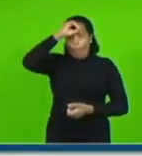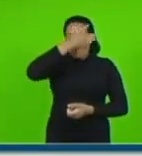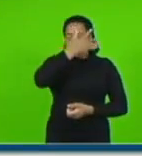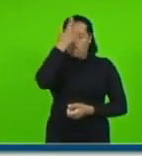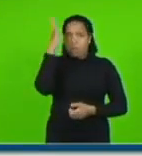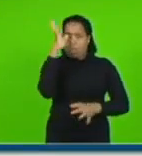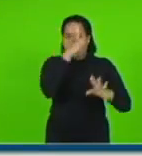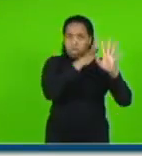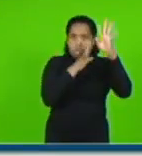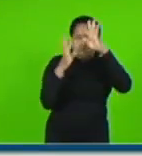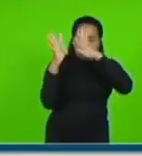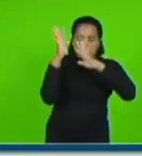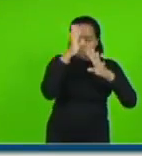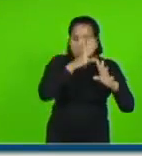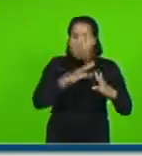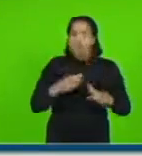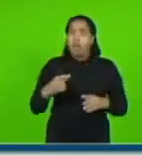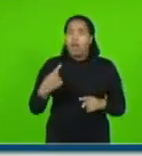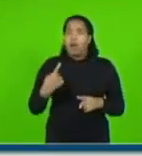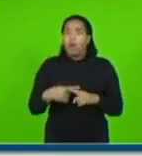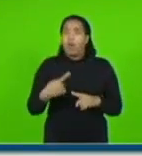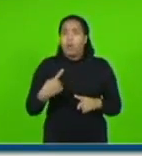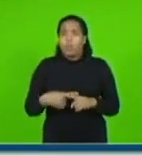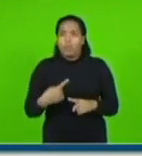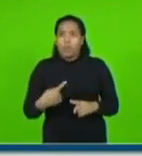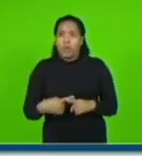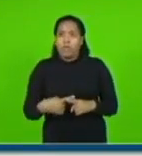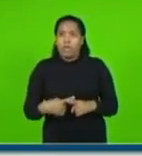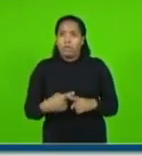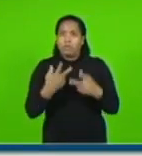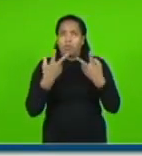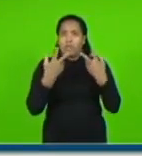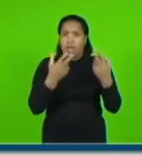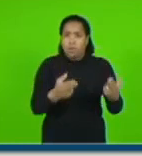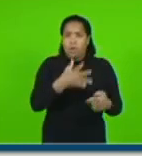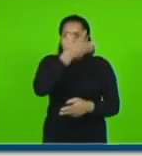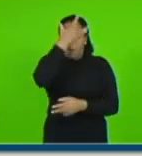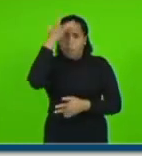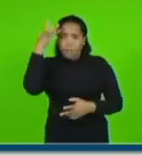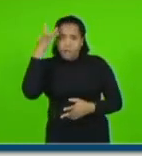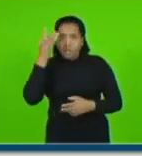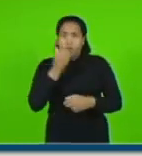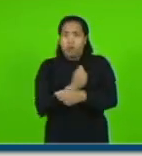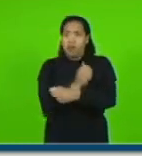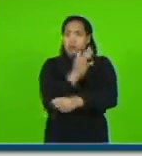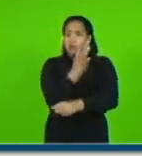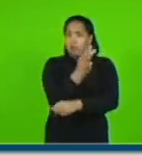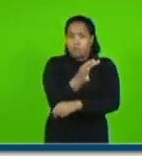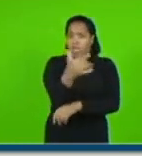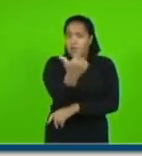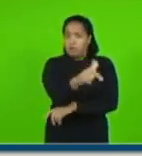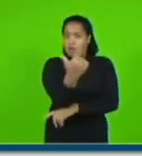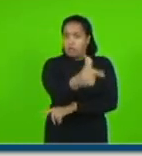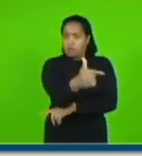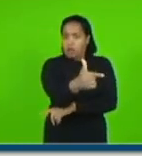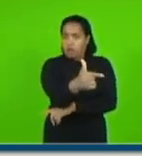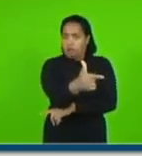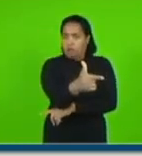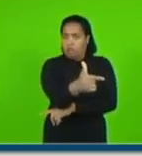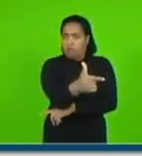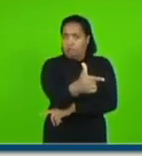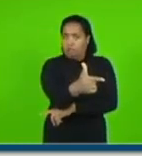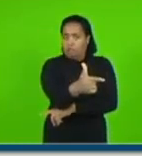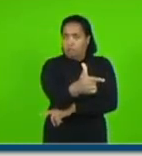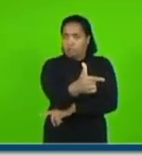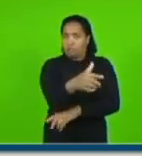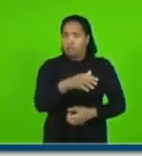But I do not want you to be ignorant, brethren, concerning those who have fallen asleep, lest you sorrow as others